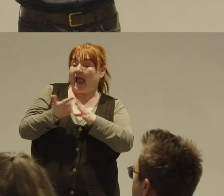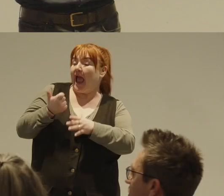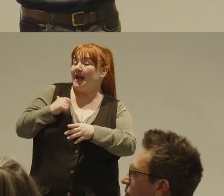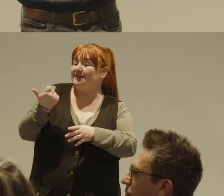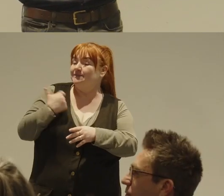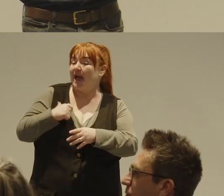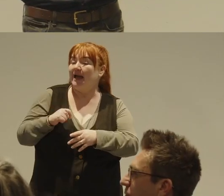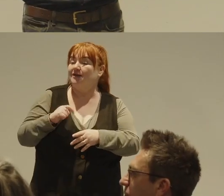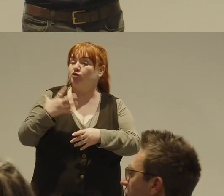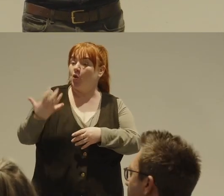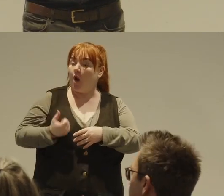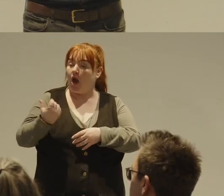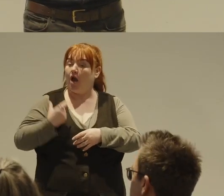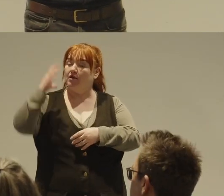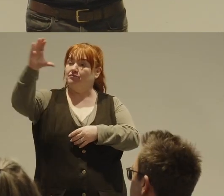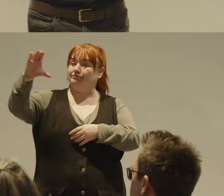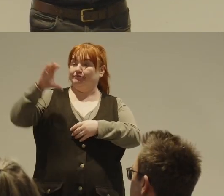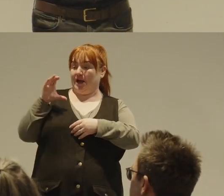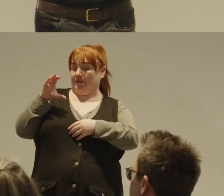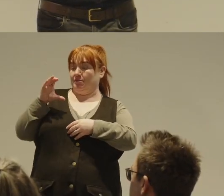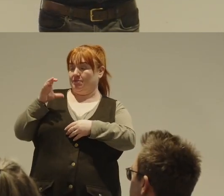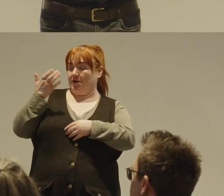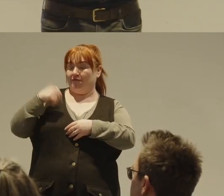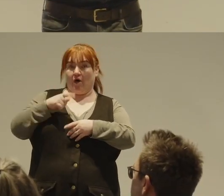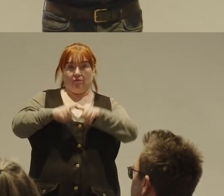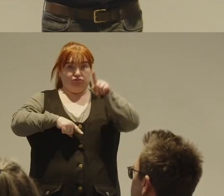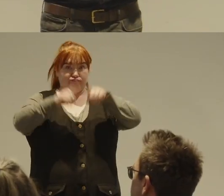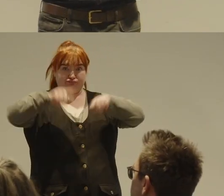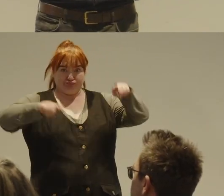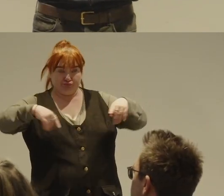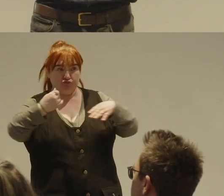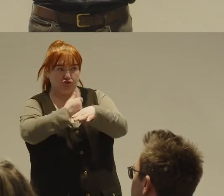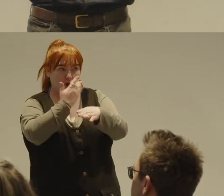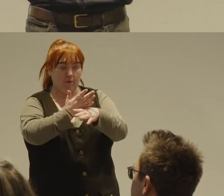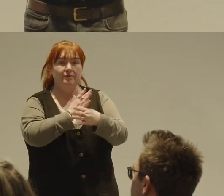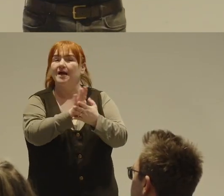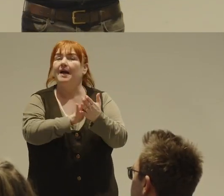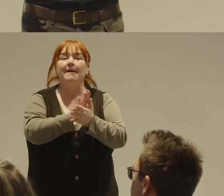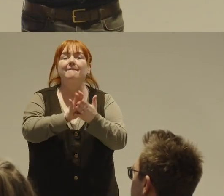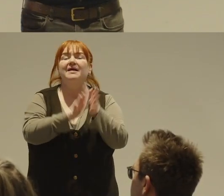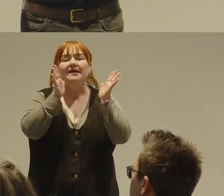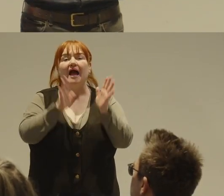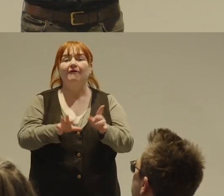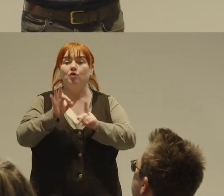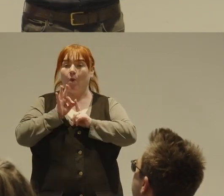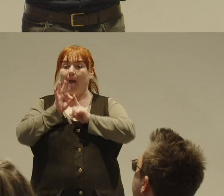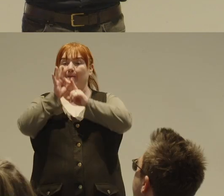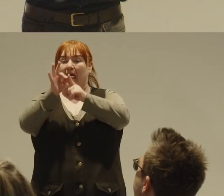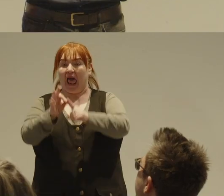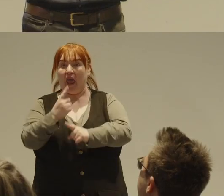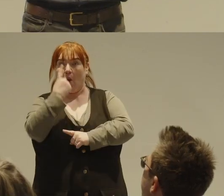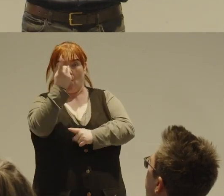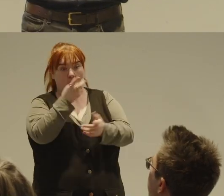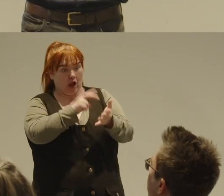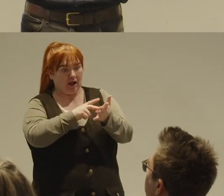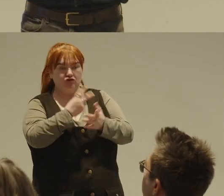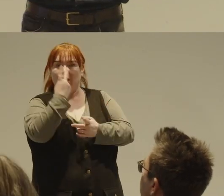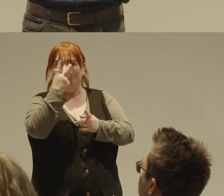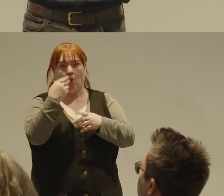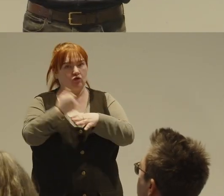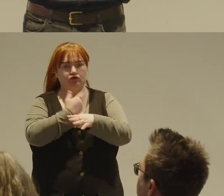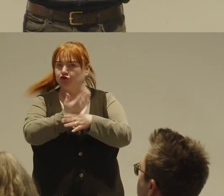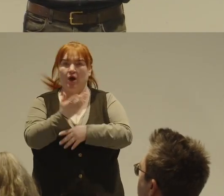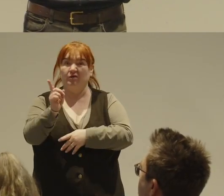money over these different jobs, right? So you don't just have to apply for one contract, one job. You can apply as a freelancer,